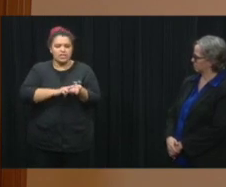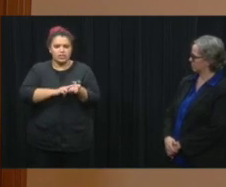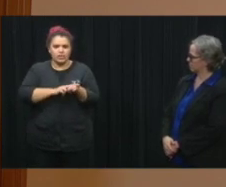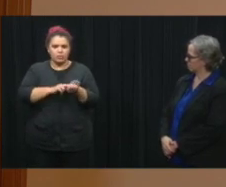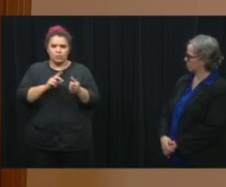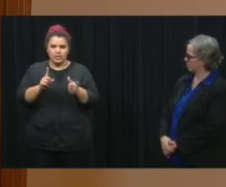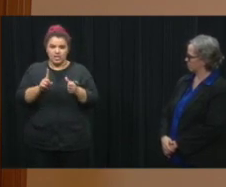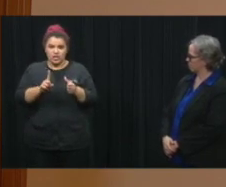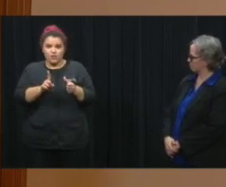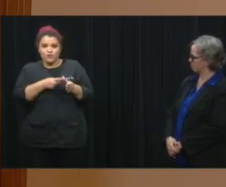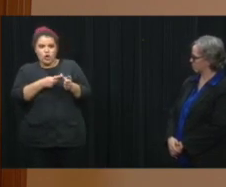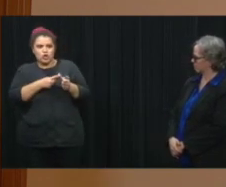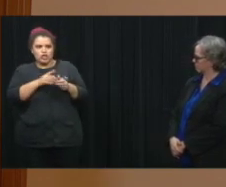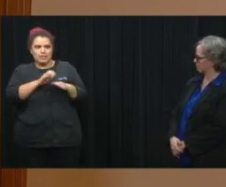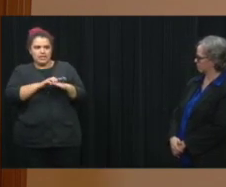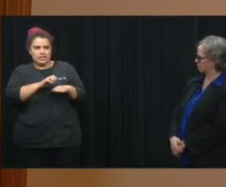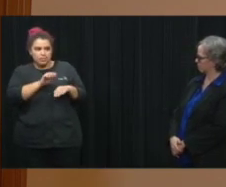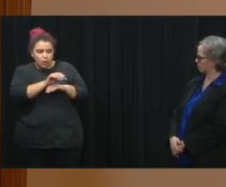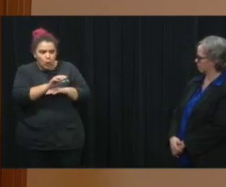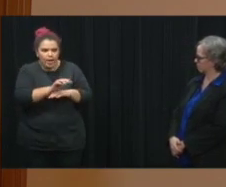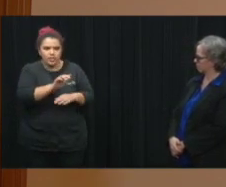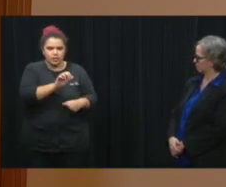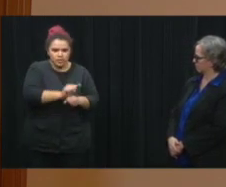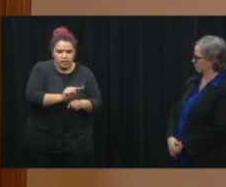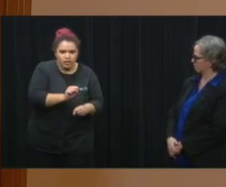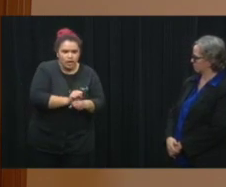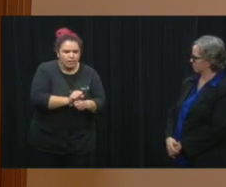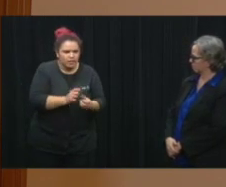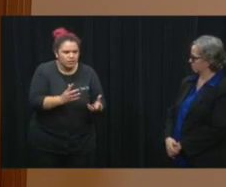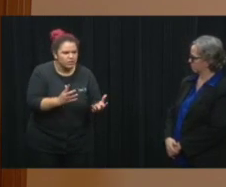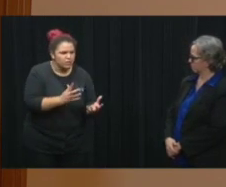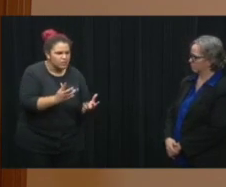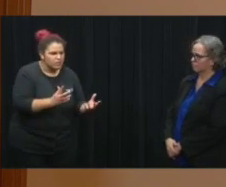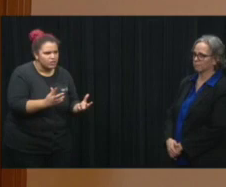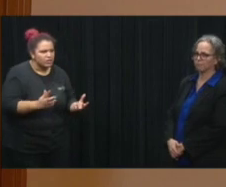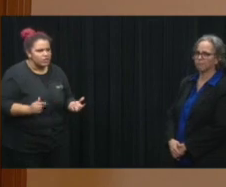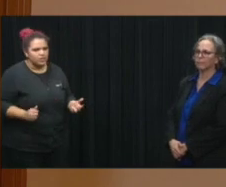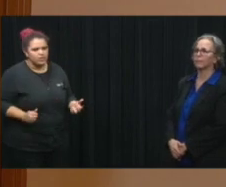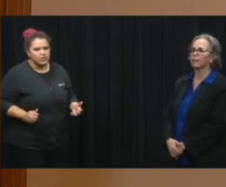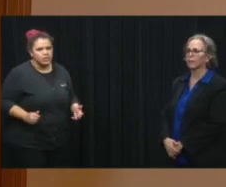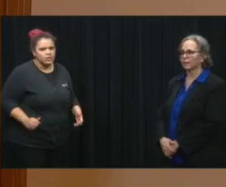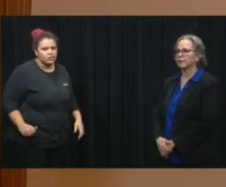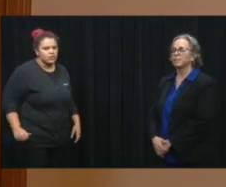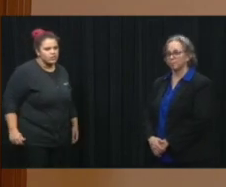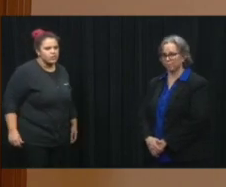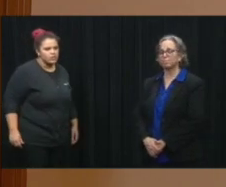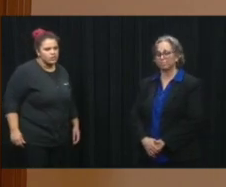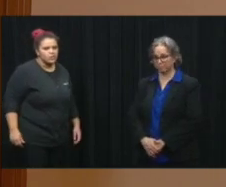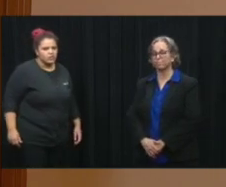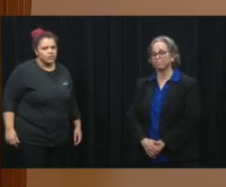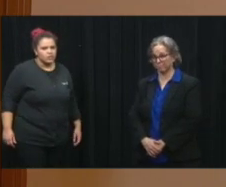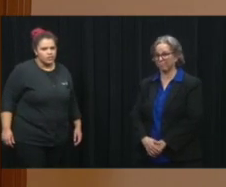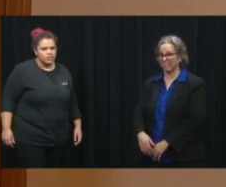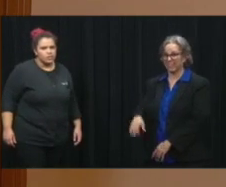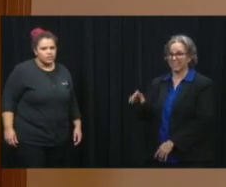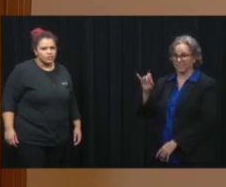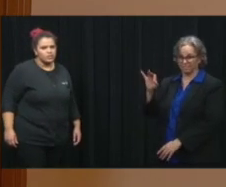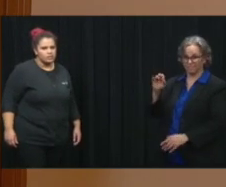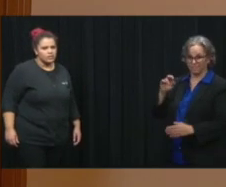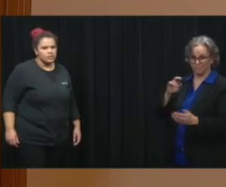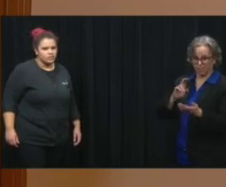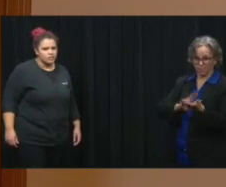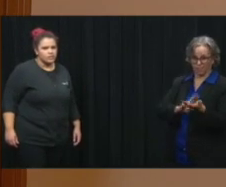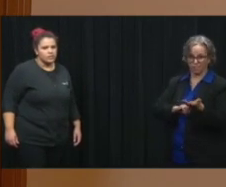Absolutely. The nurses are needed, and we want those nurses to